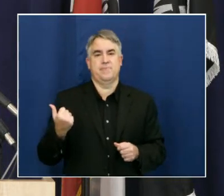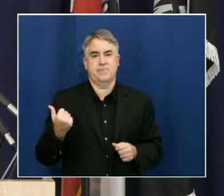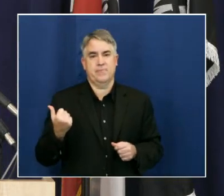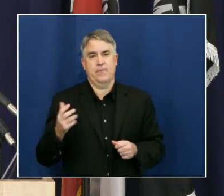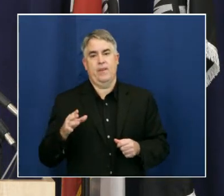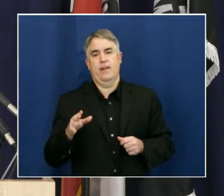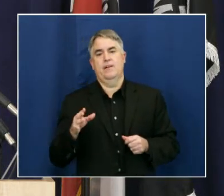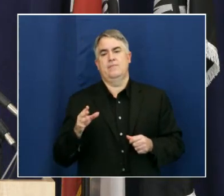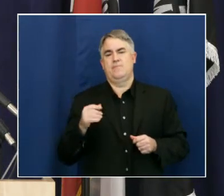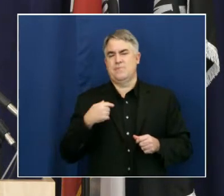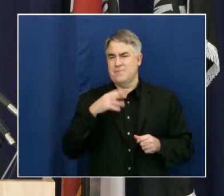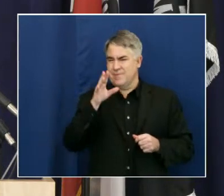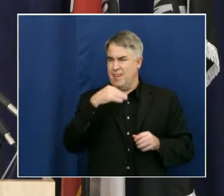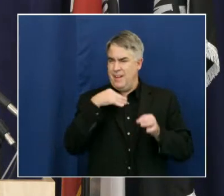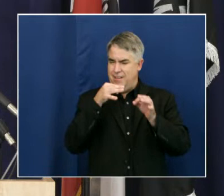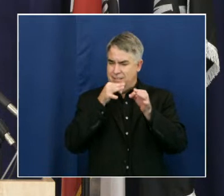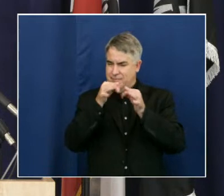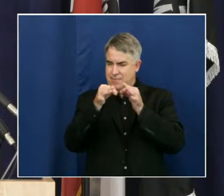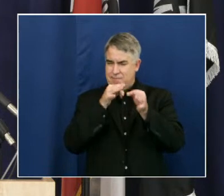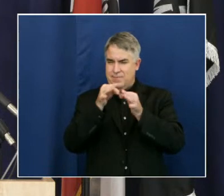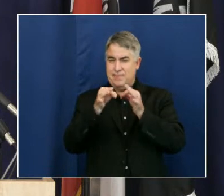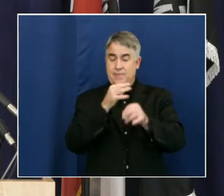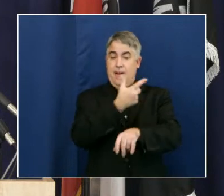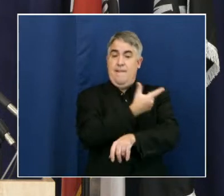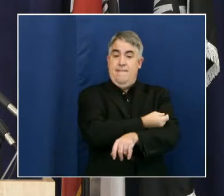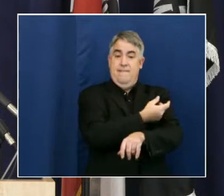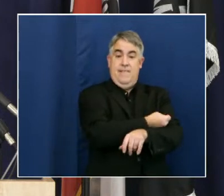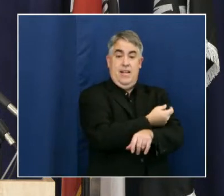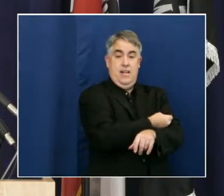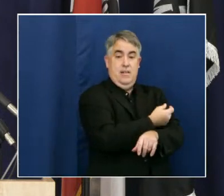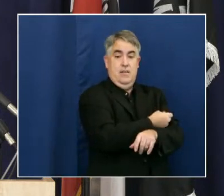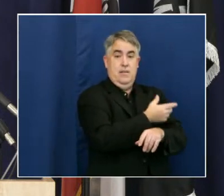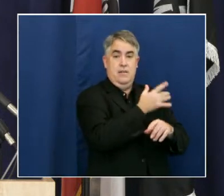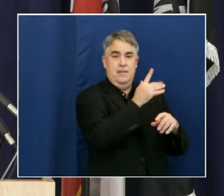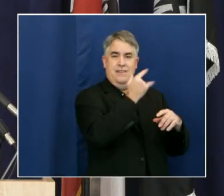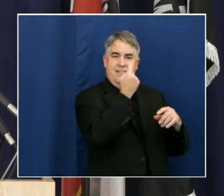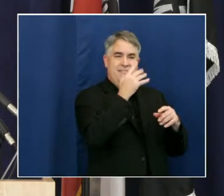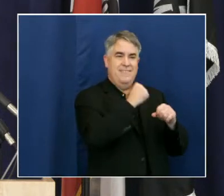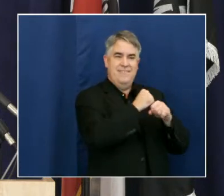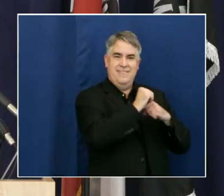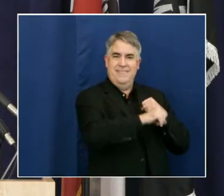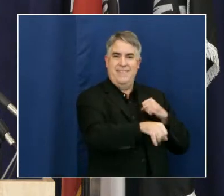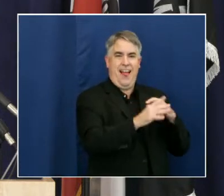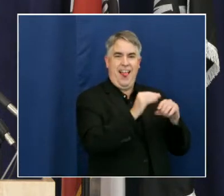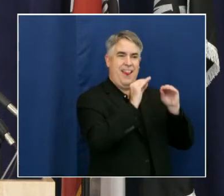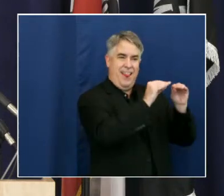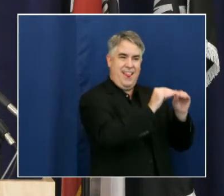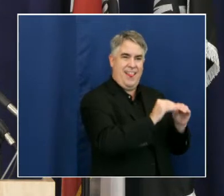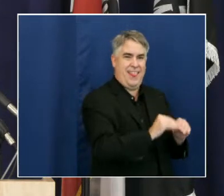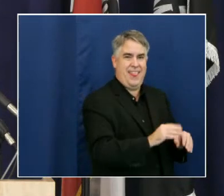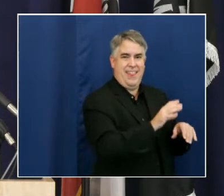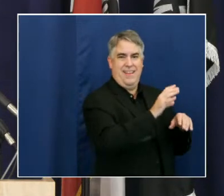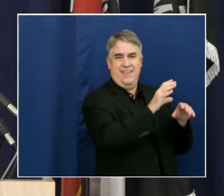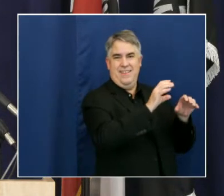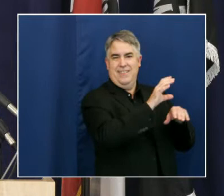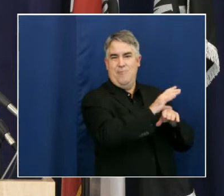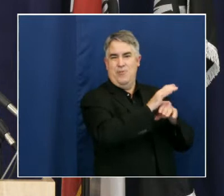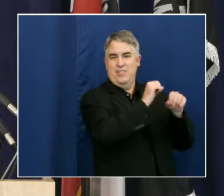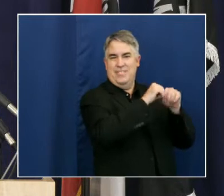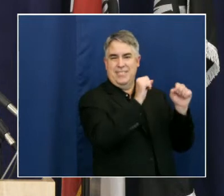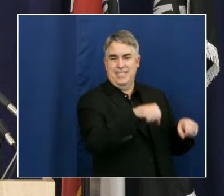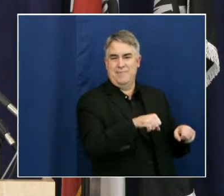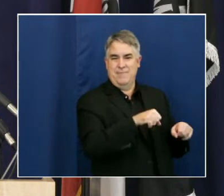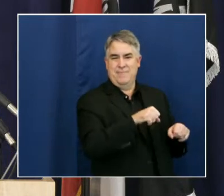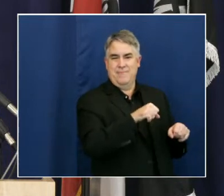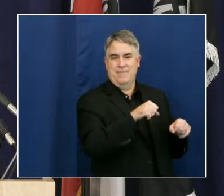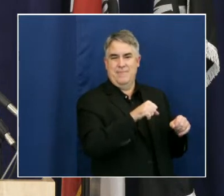more related to the number of doses that have been administered. So if you look at that chart, and we'll share